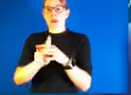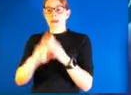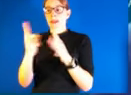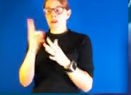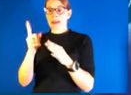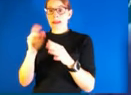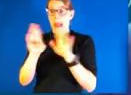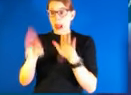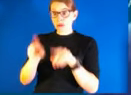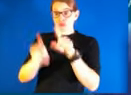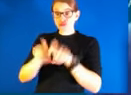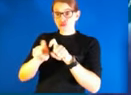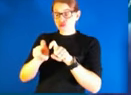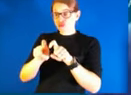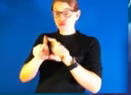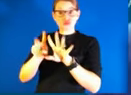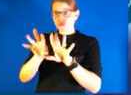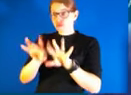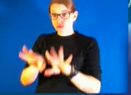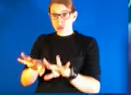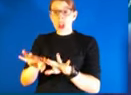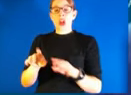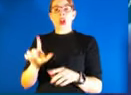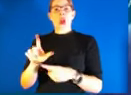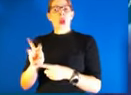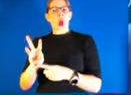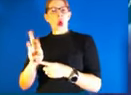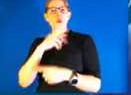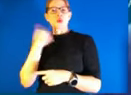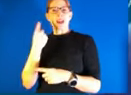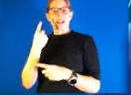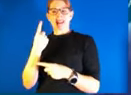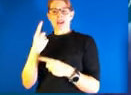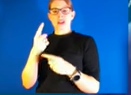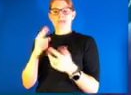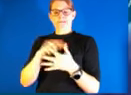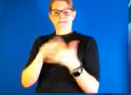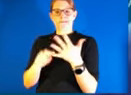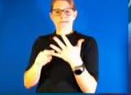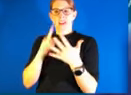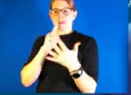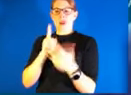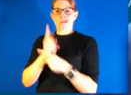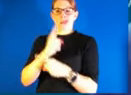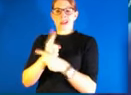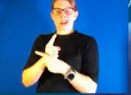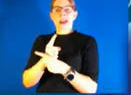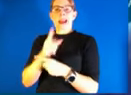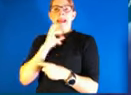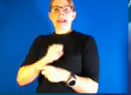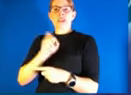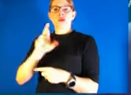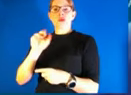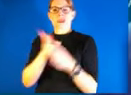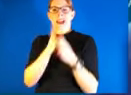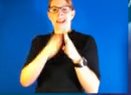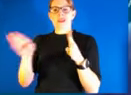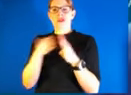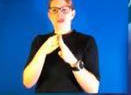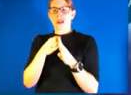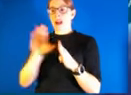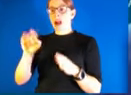doing an assessment, and if they meet some low risk criteria in the appropriate age range, if they have a viral illness, that their